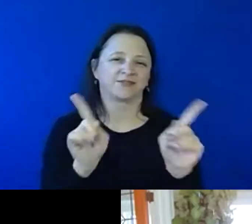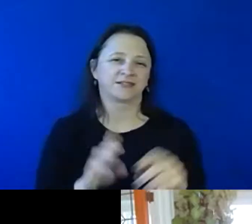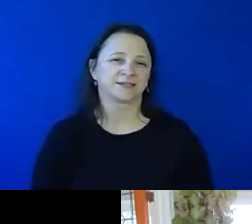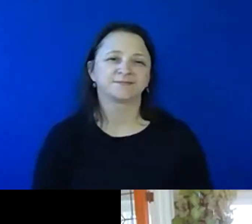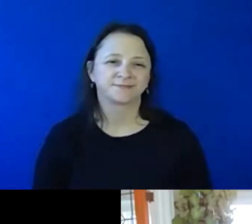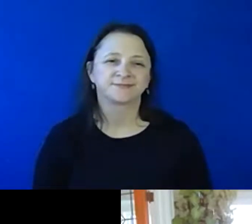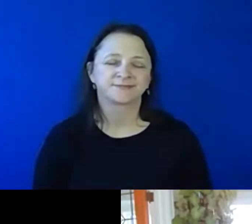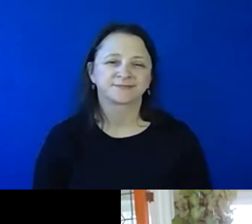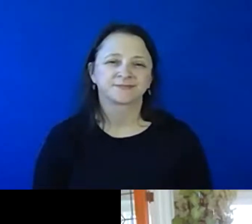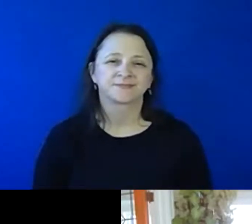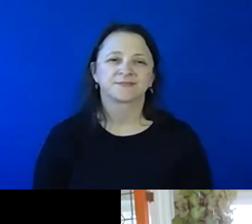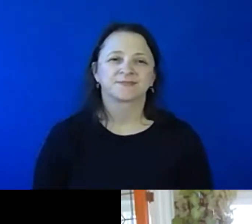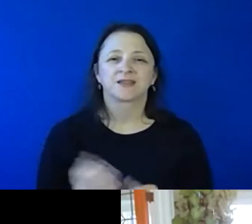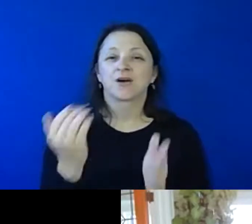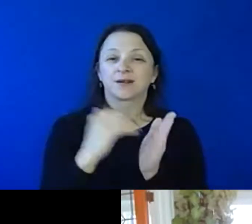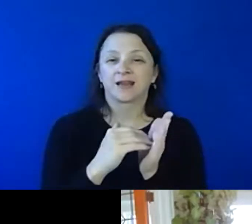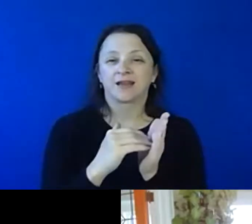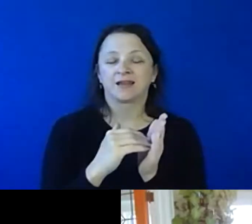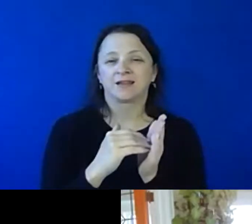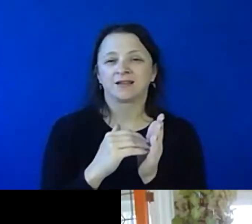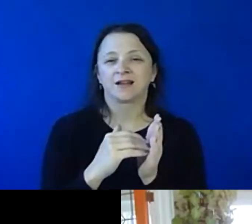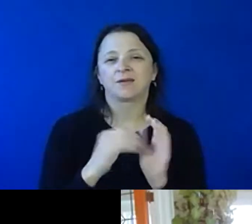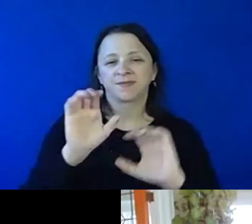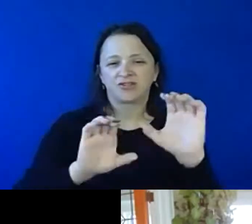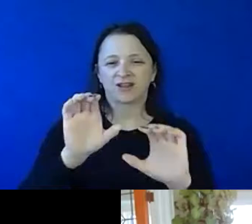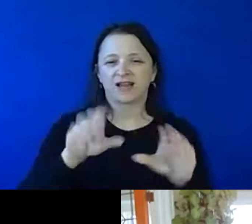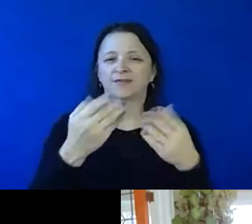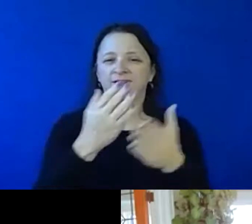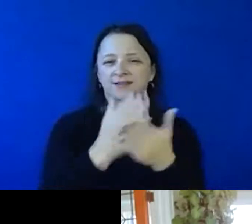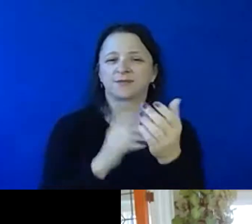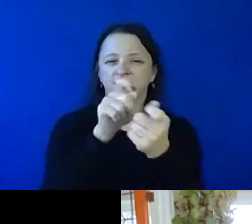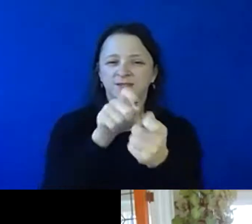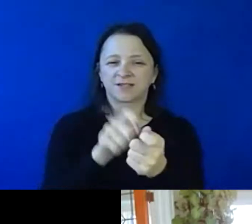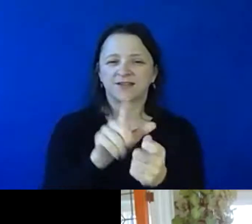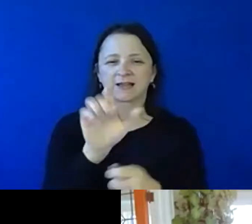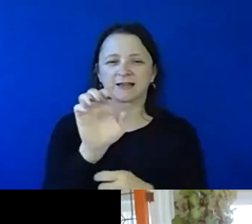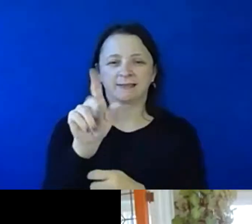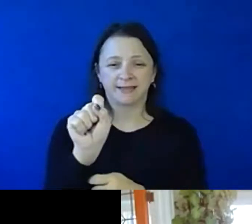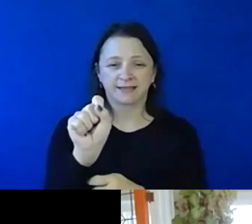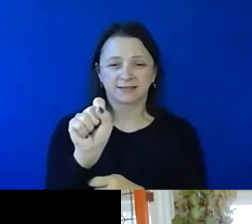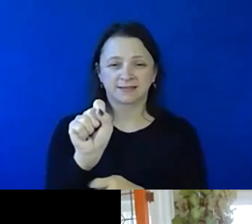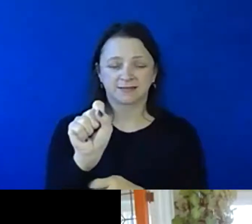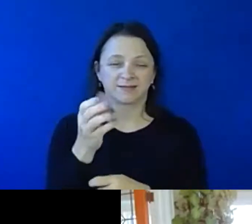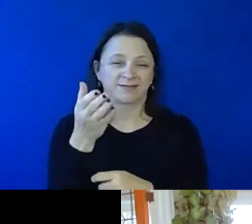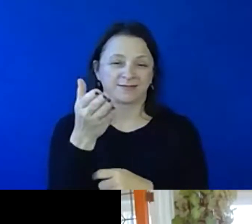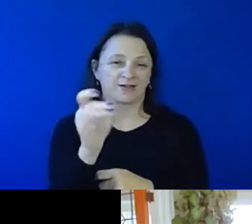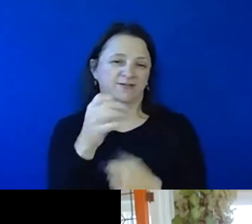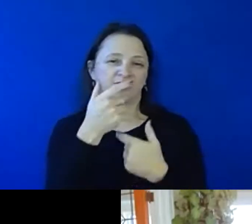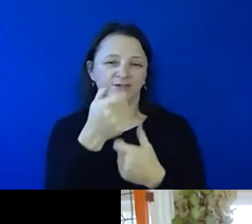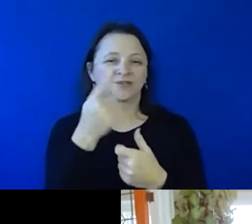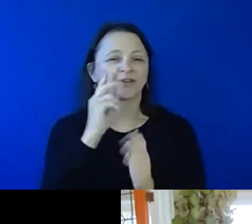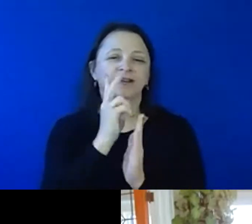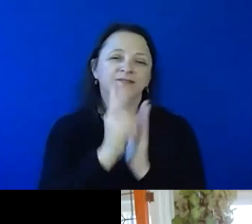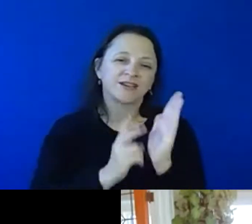And again, just to point out something in the chat, I did provide some specific kind of links if you're interested for